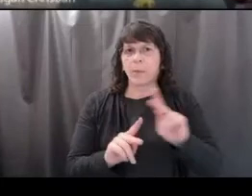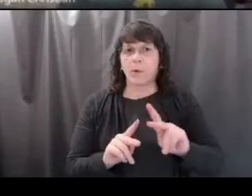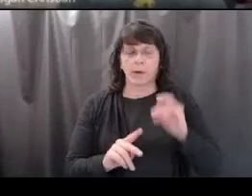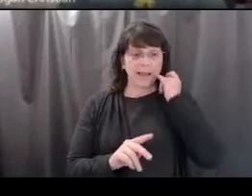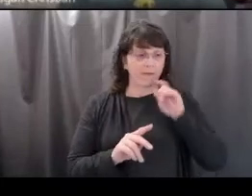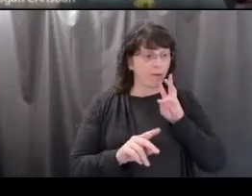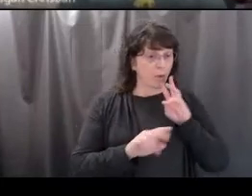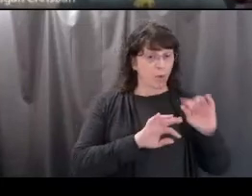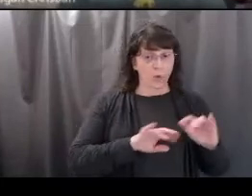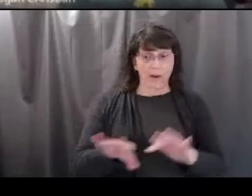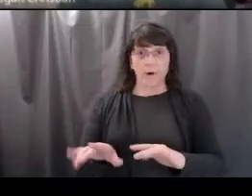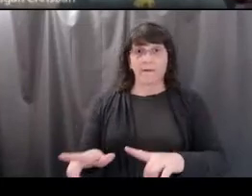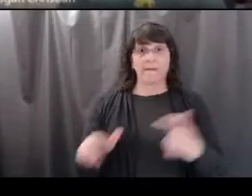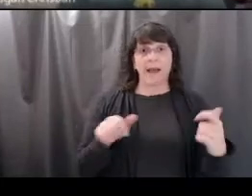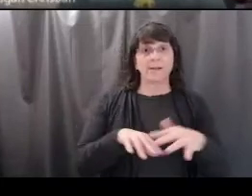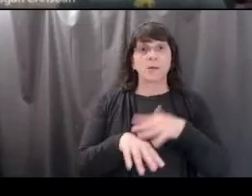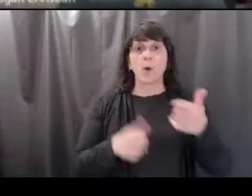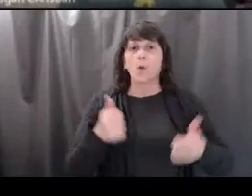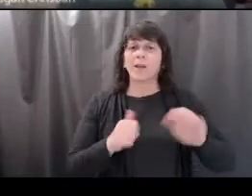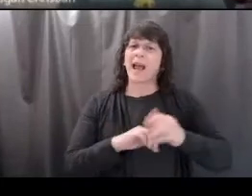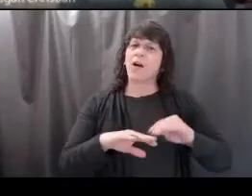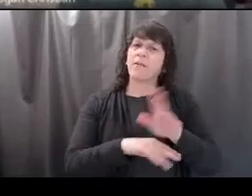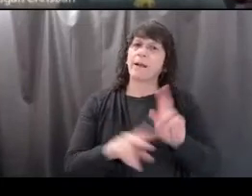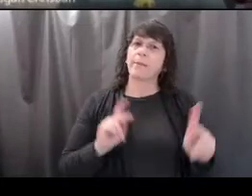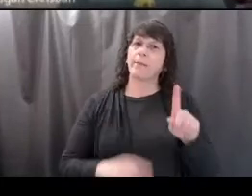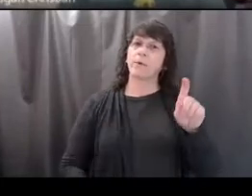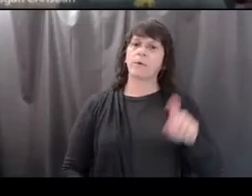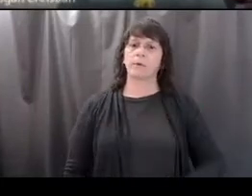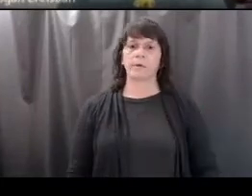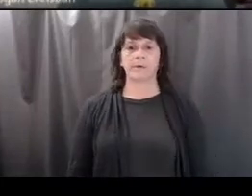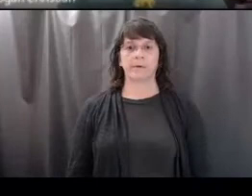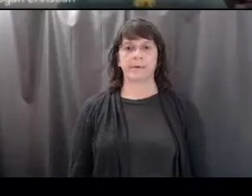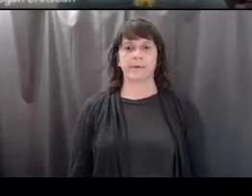moving, how might that impact people?